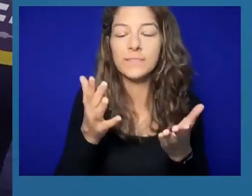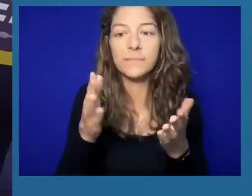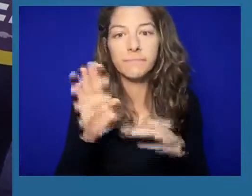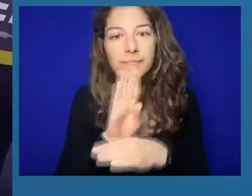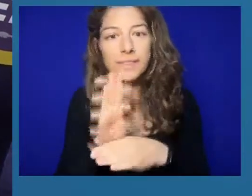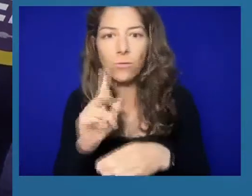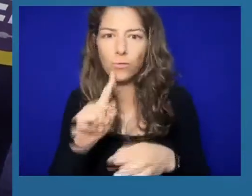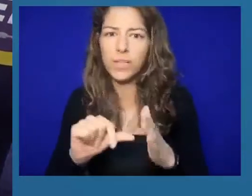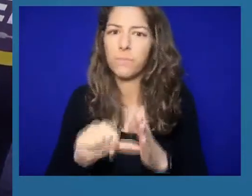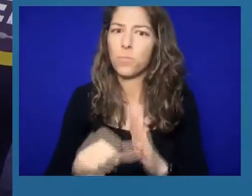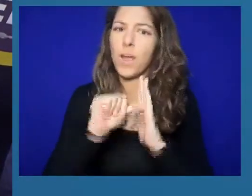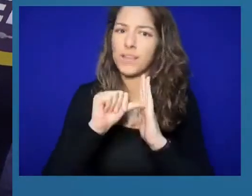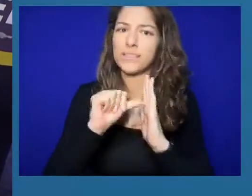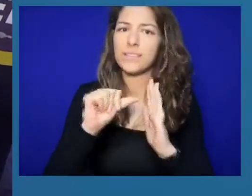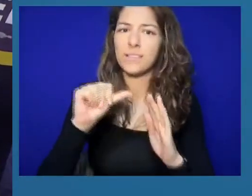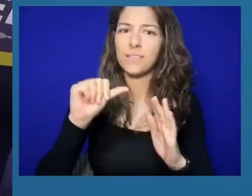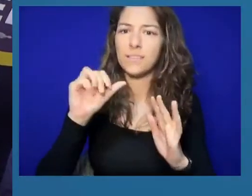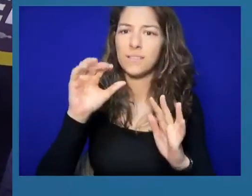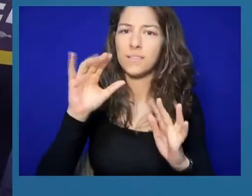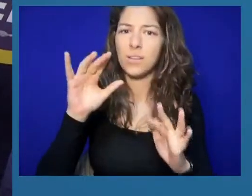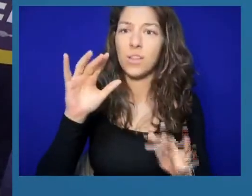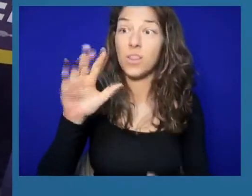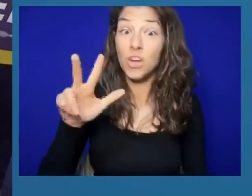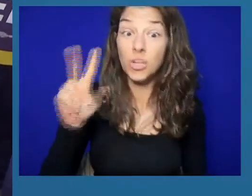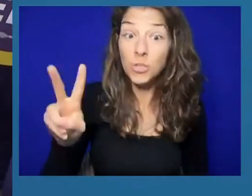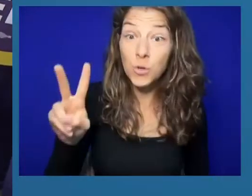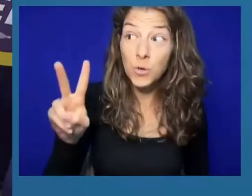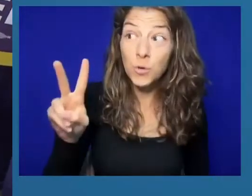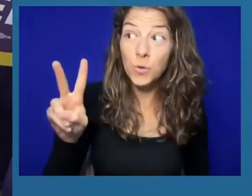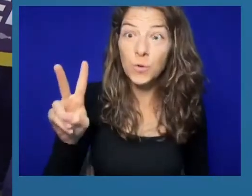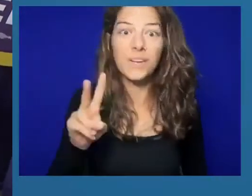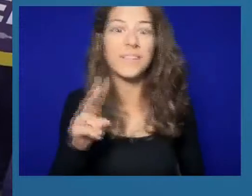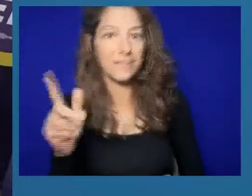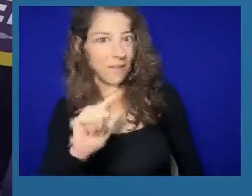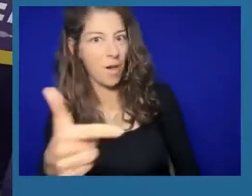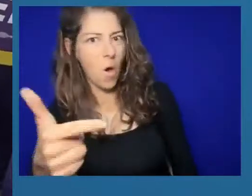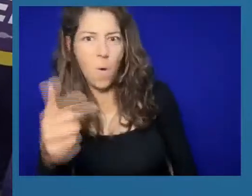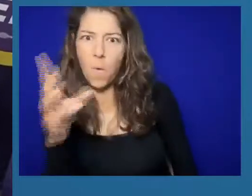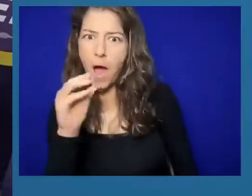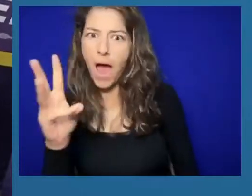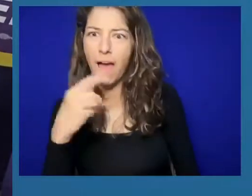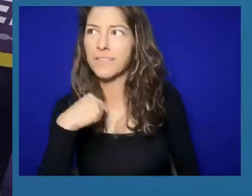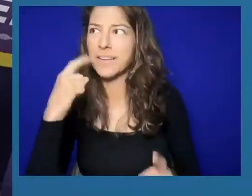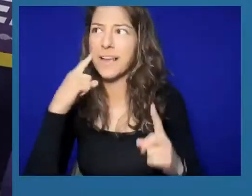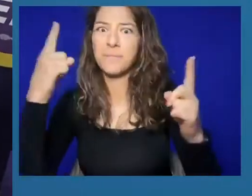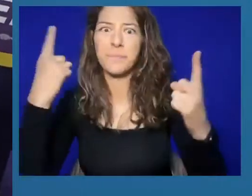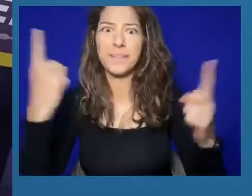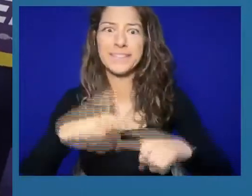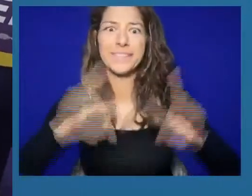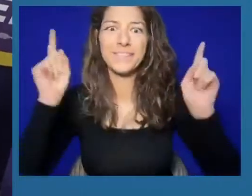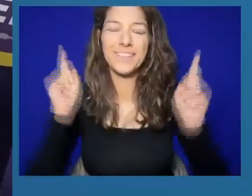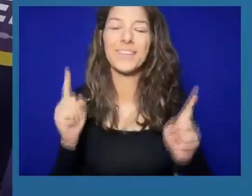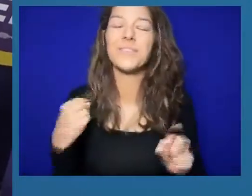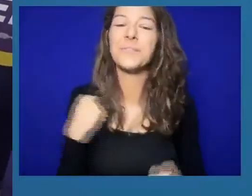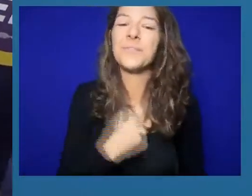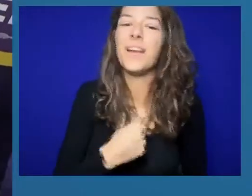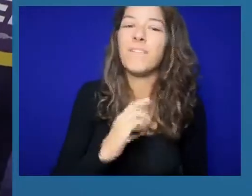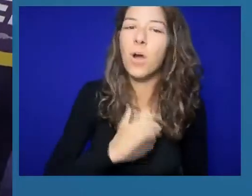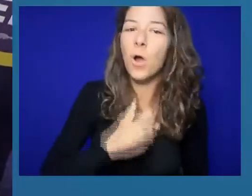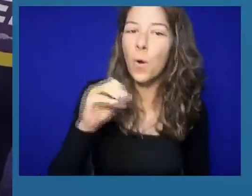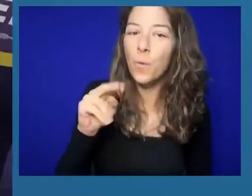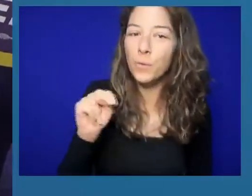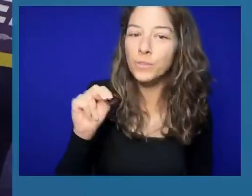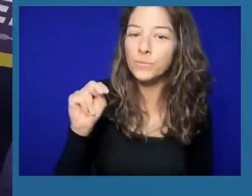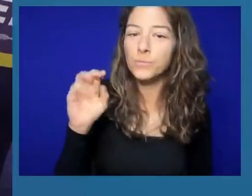when the president said, 32. I was like, oh wow, I have to come up with something different. We have our own chant, but then